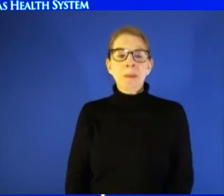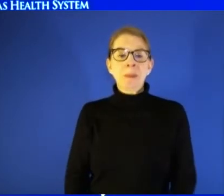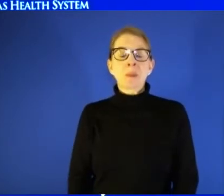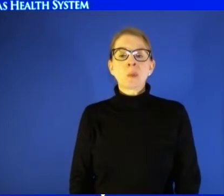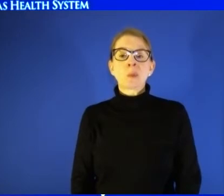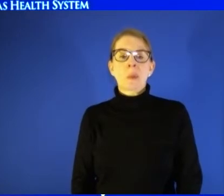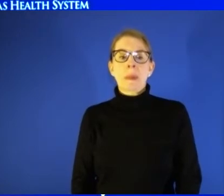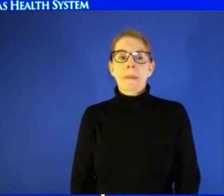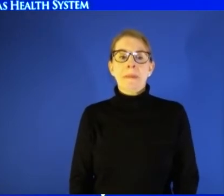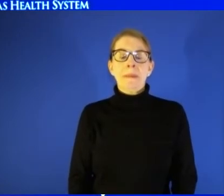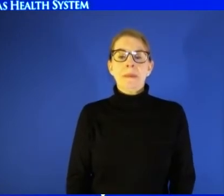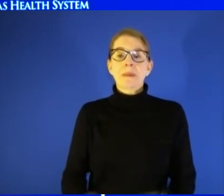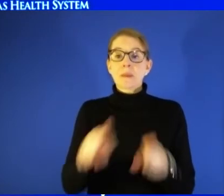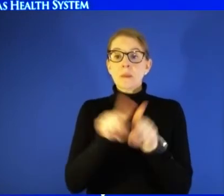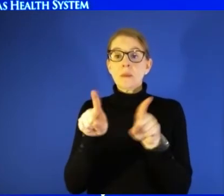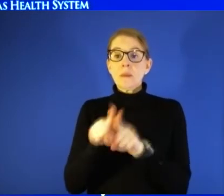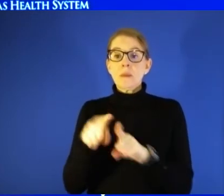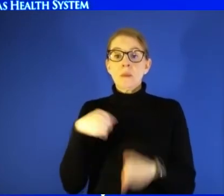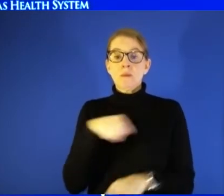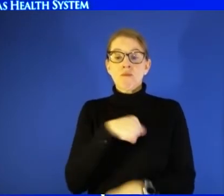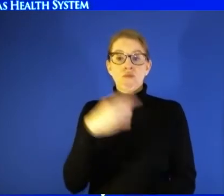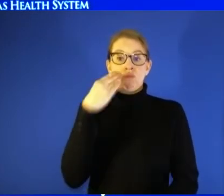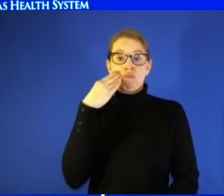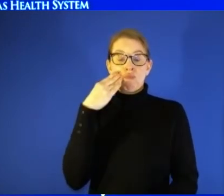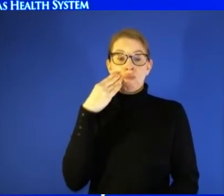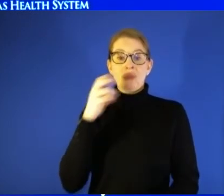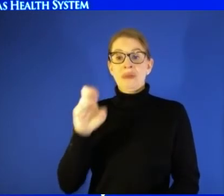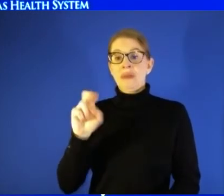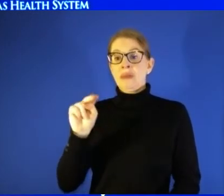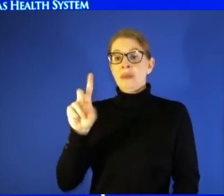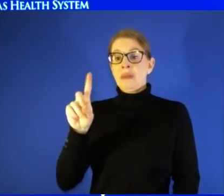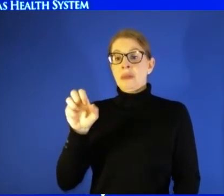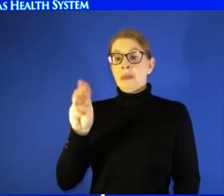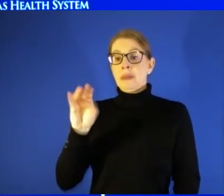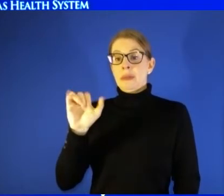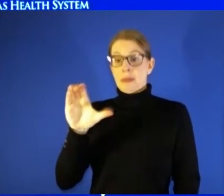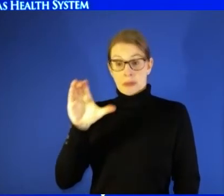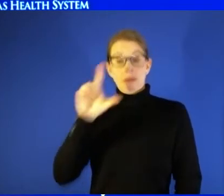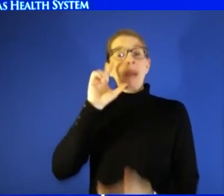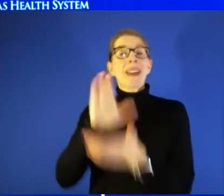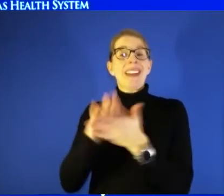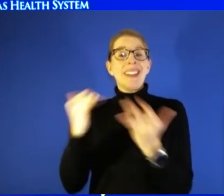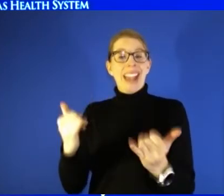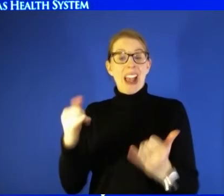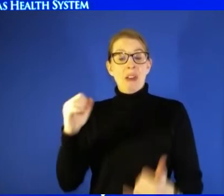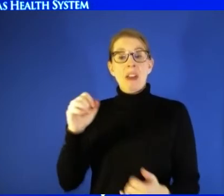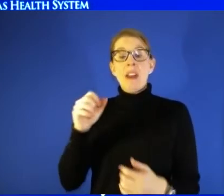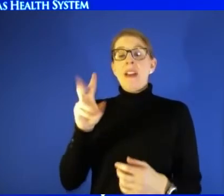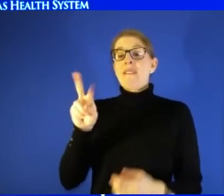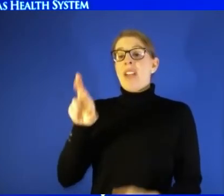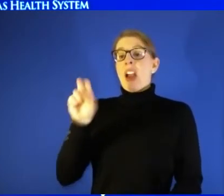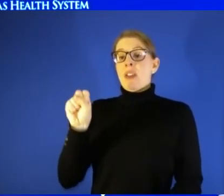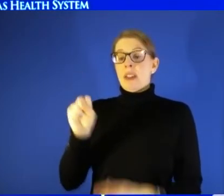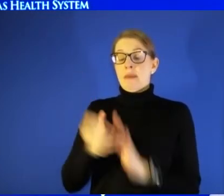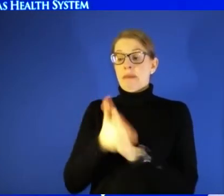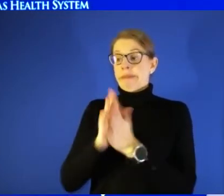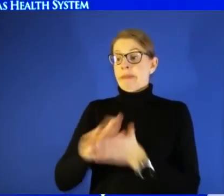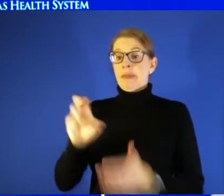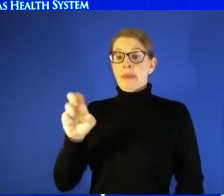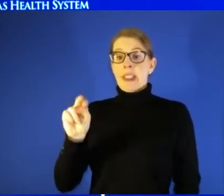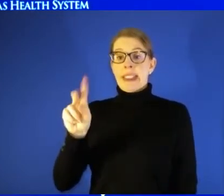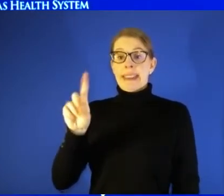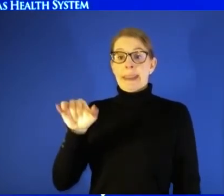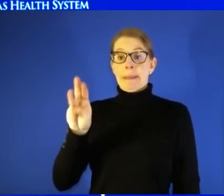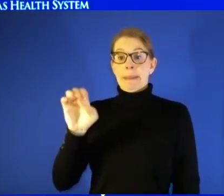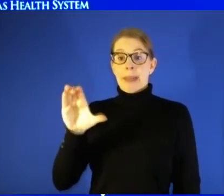just also, we've heard about endemic, and we really do believe now the virus is endemic, and that's not a bad word. All that means is